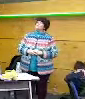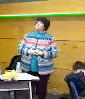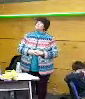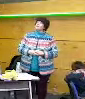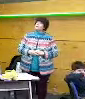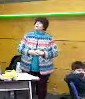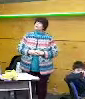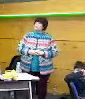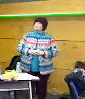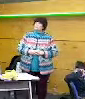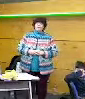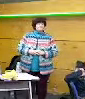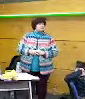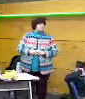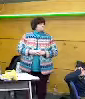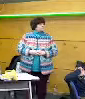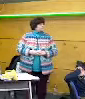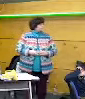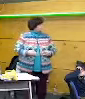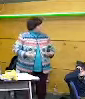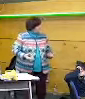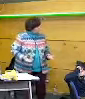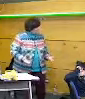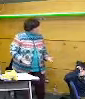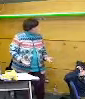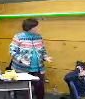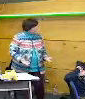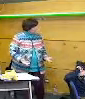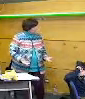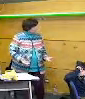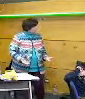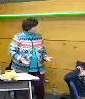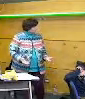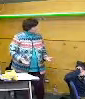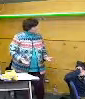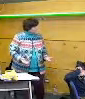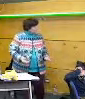Or do you think, my puppy plays piano?